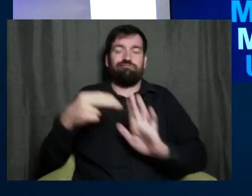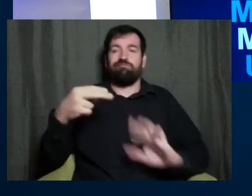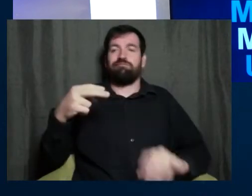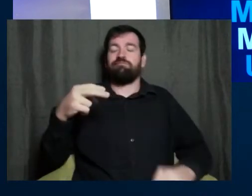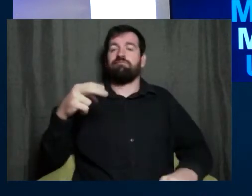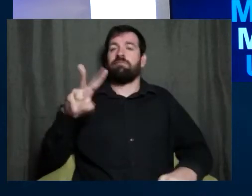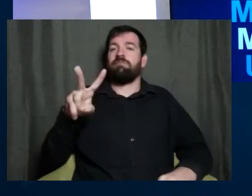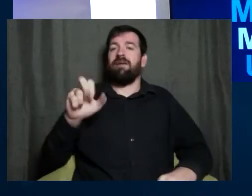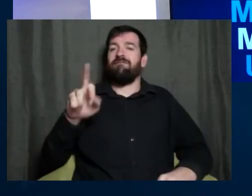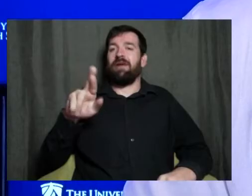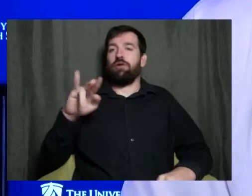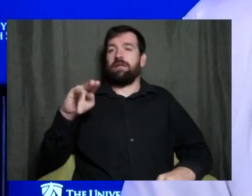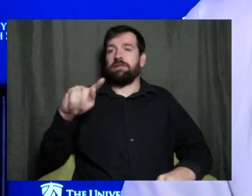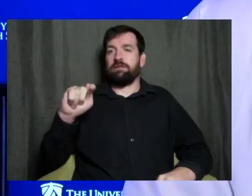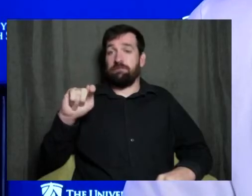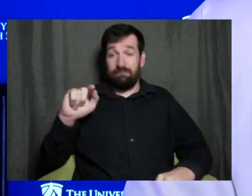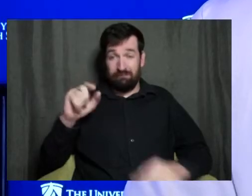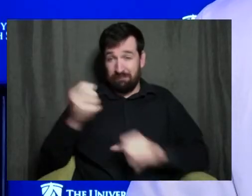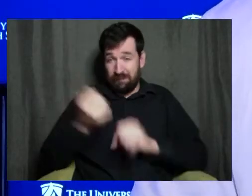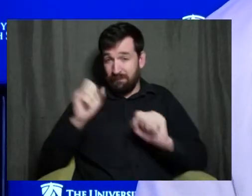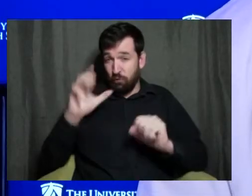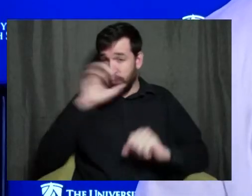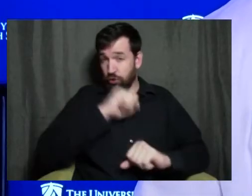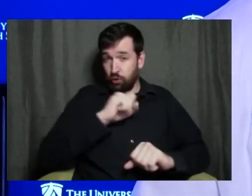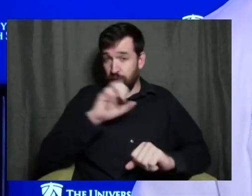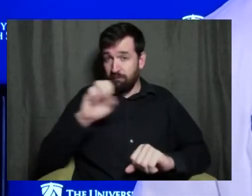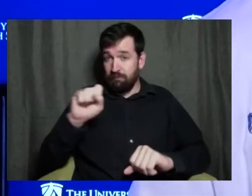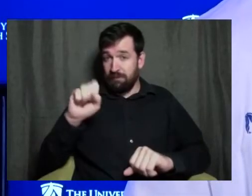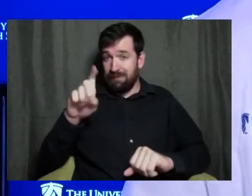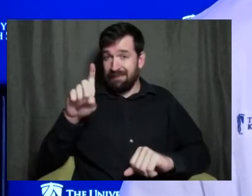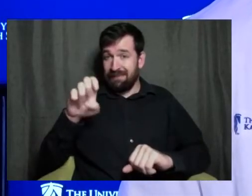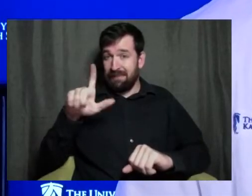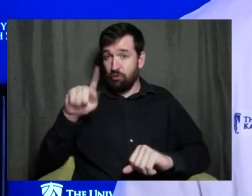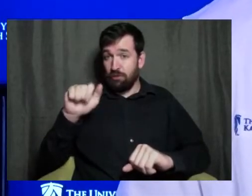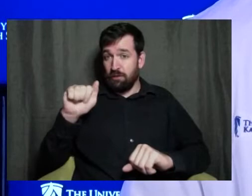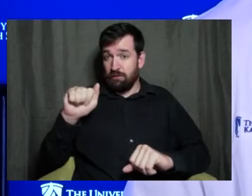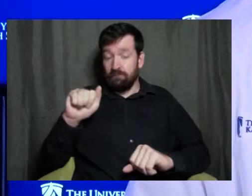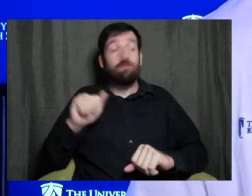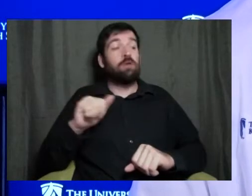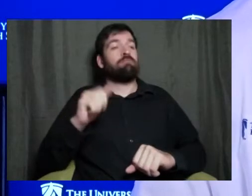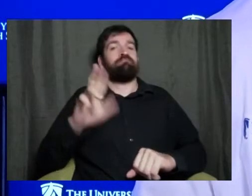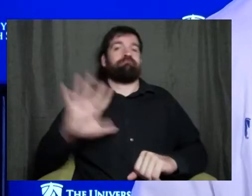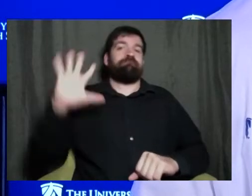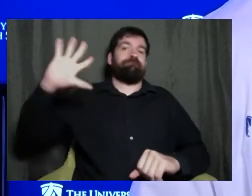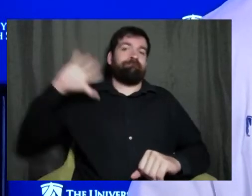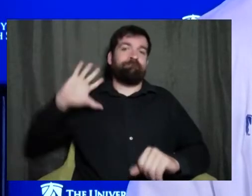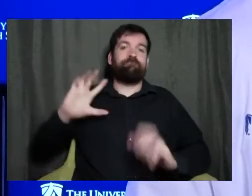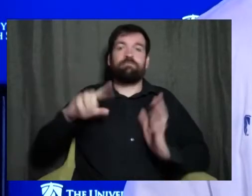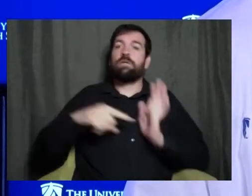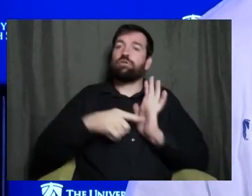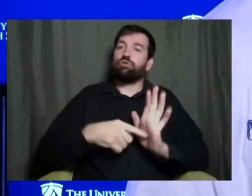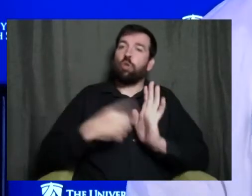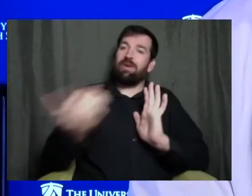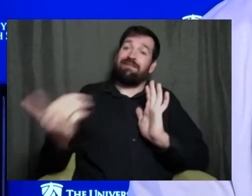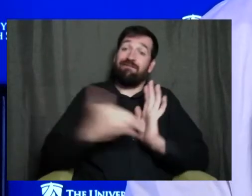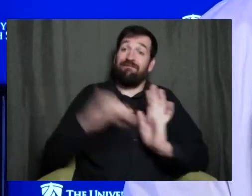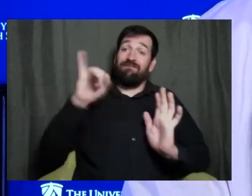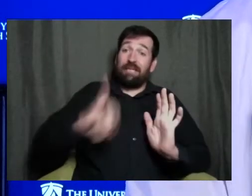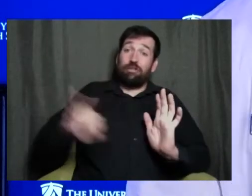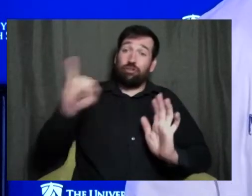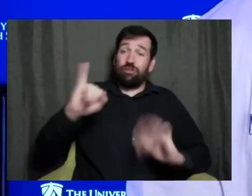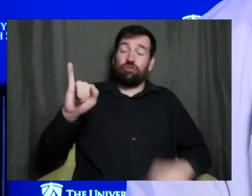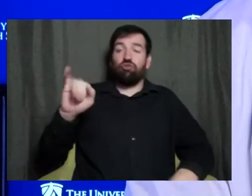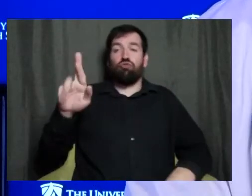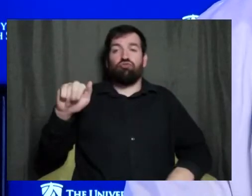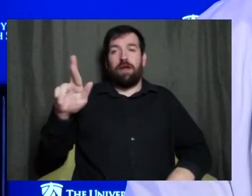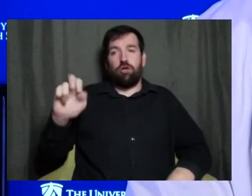assume that it was Delta? Yeah, I think early on we did show that reinfection was probably rare, but I think you also have to